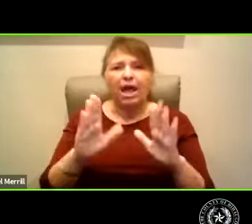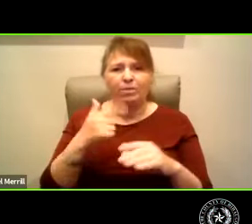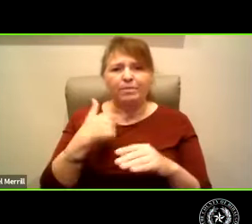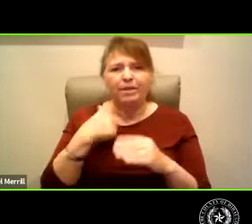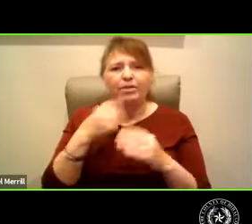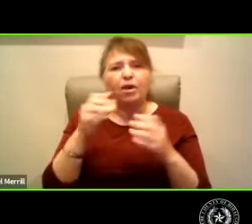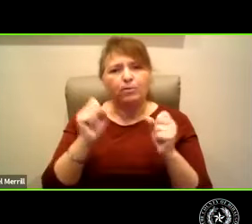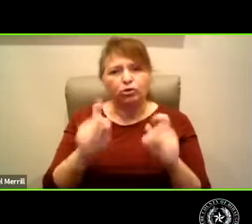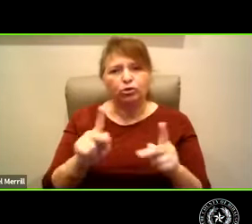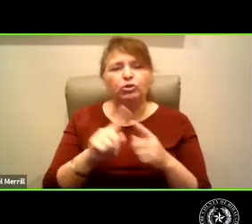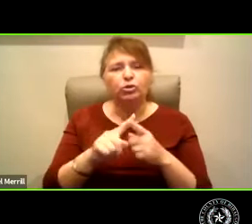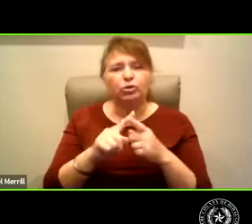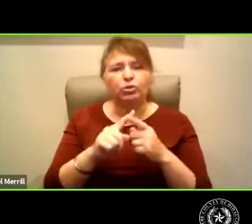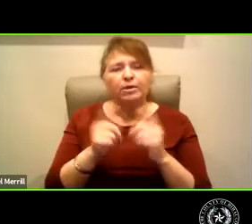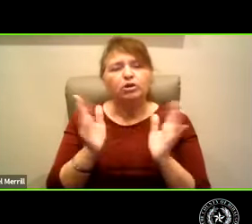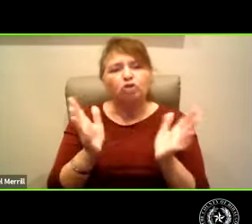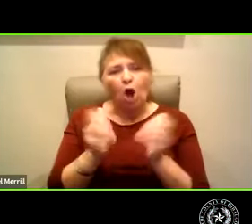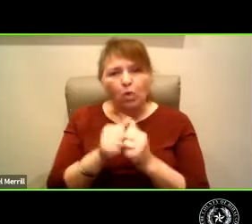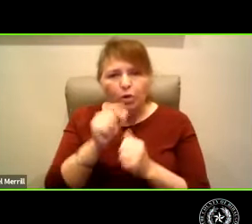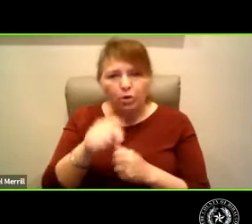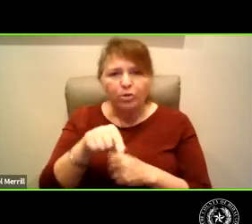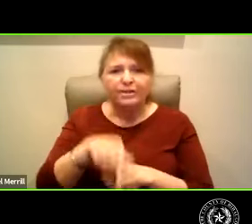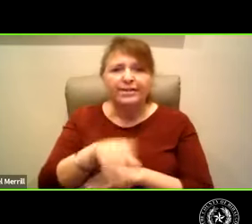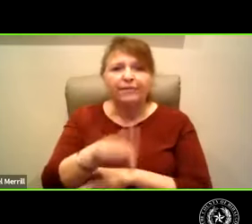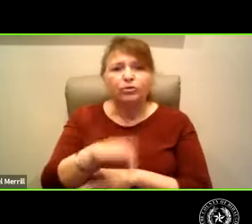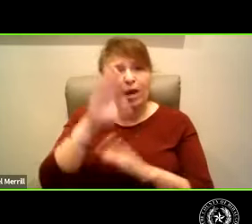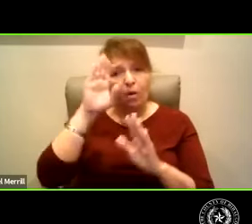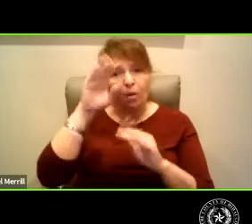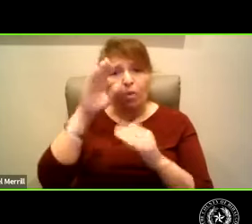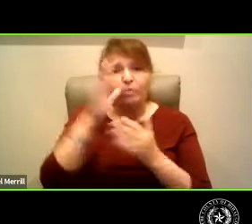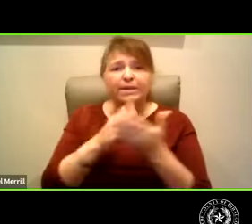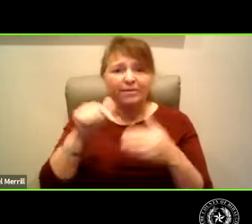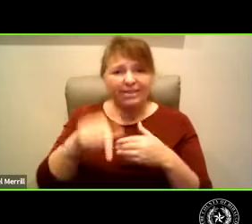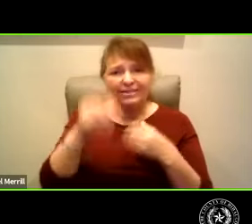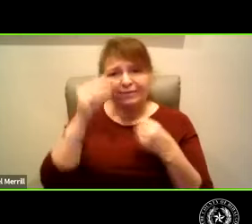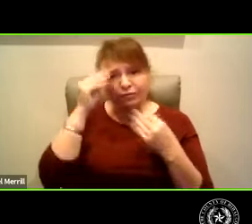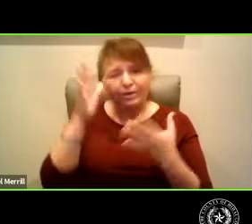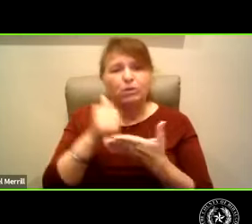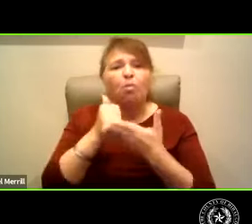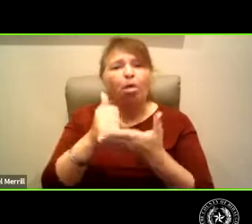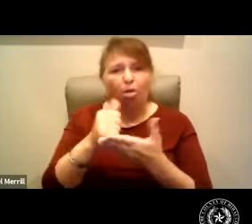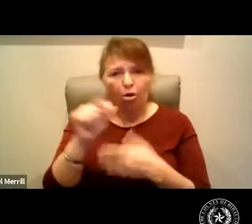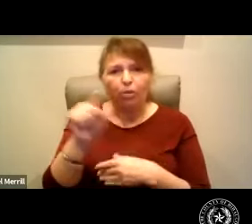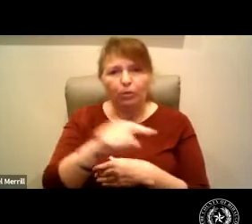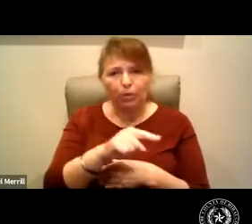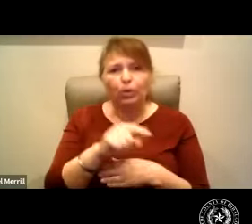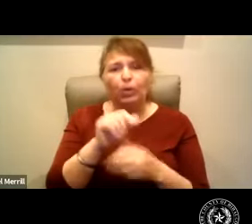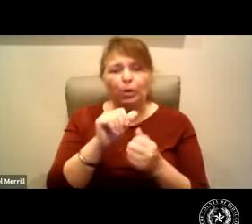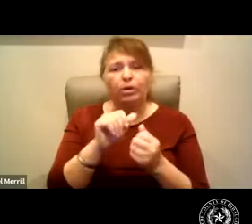visit with you this afternoon. And I hope that some of this information is going to help you deal with